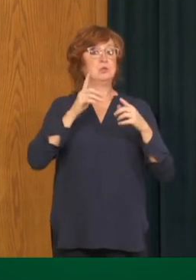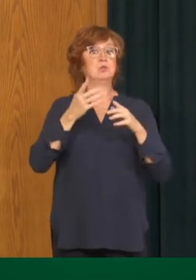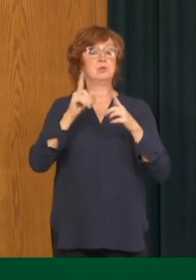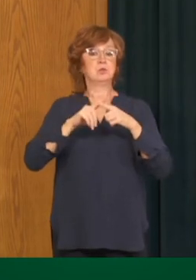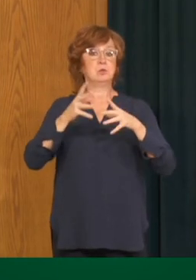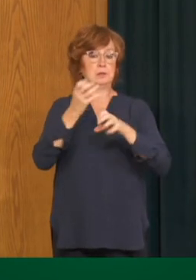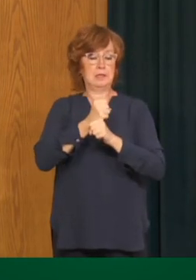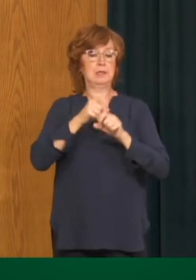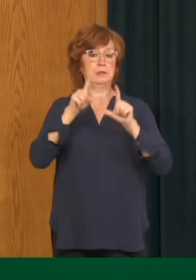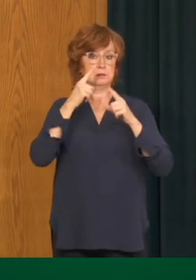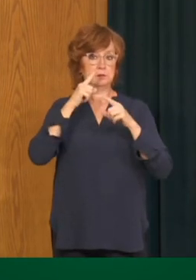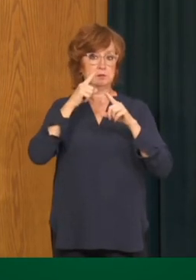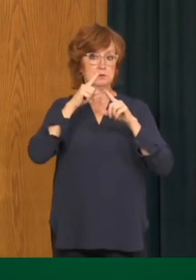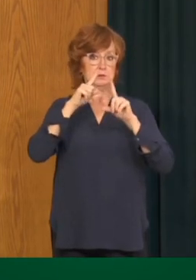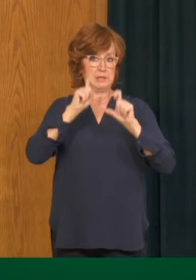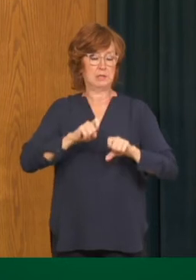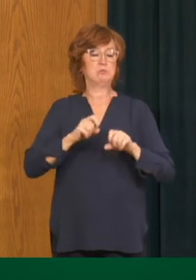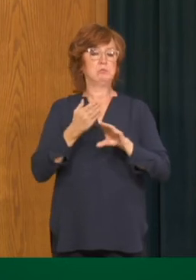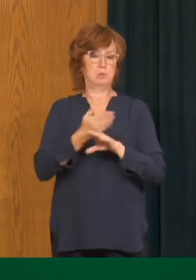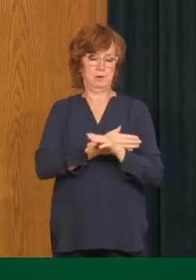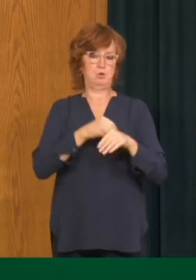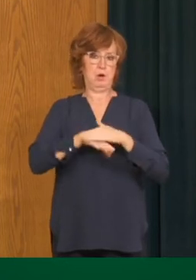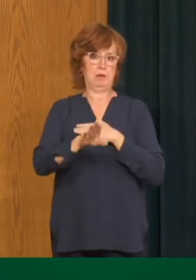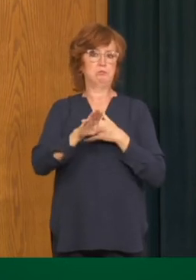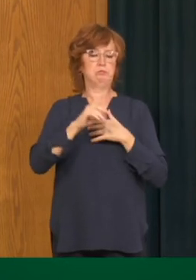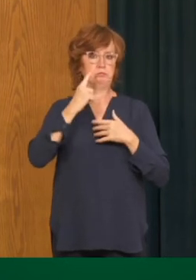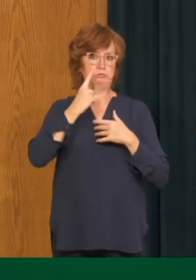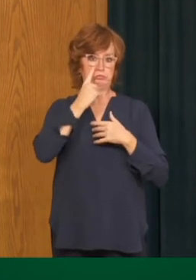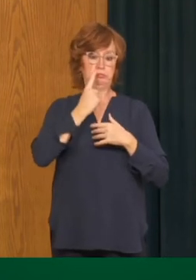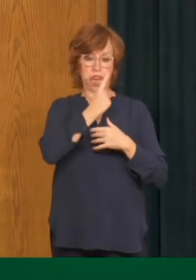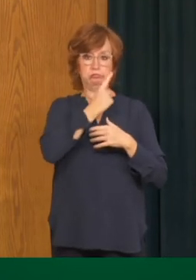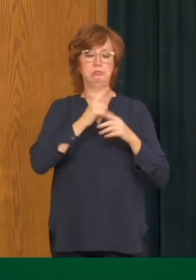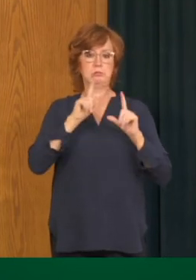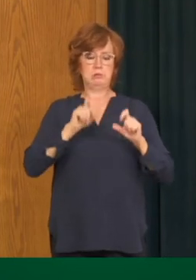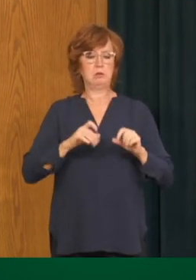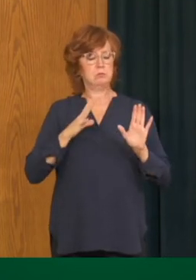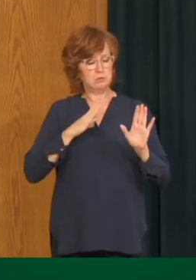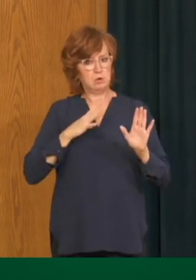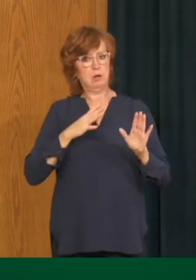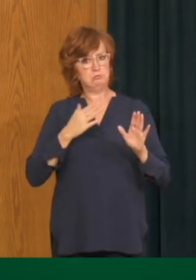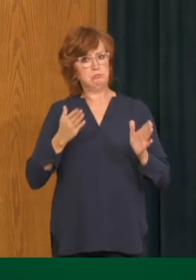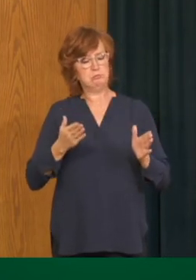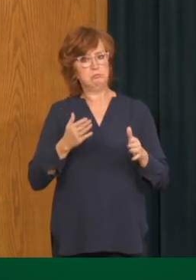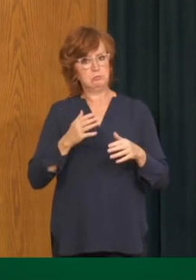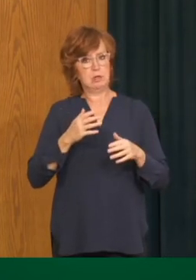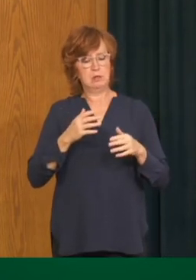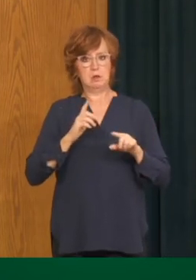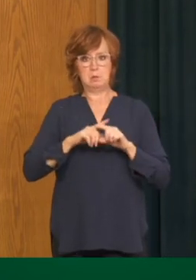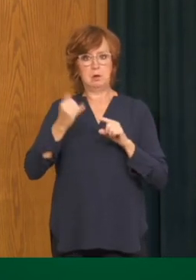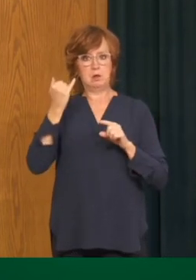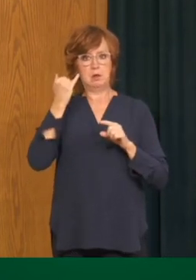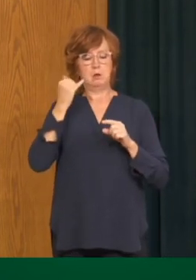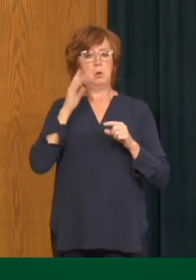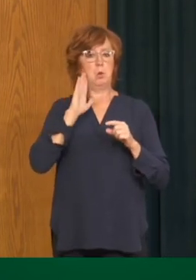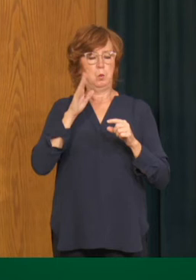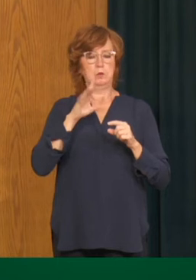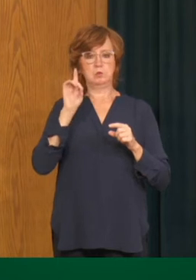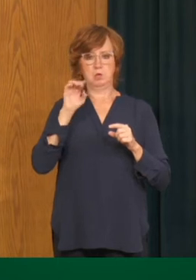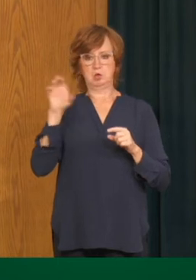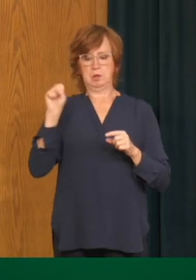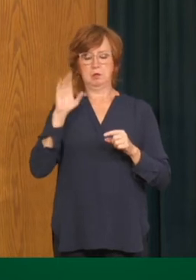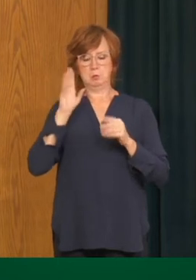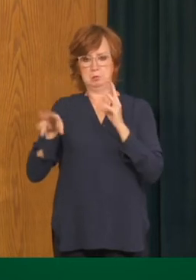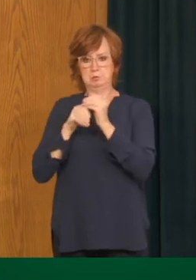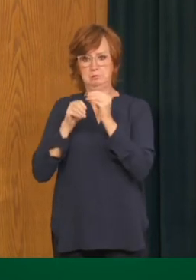few moments. And about what happens if a student or staff member does test positive. Finally, I just want to say that the